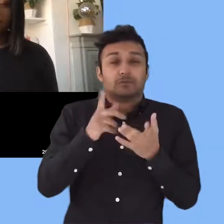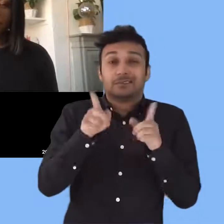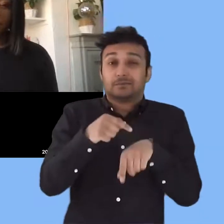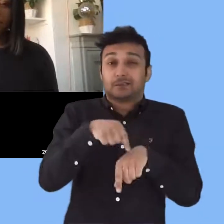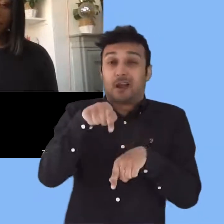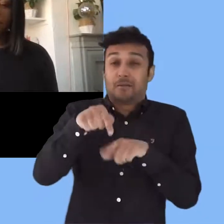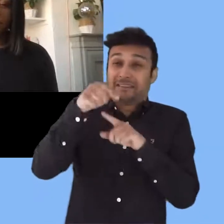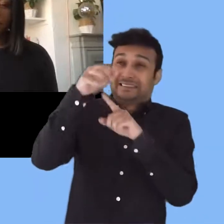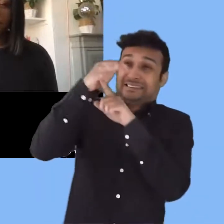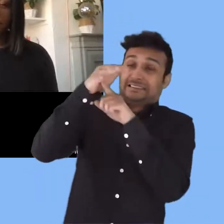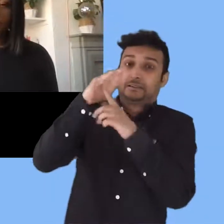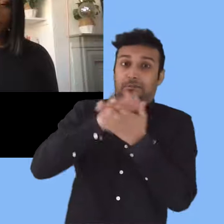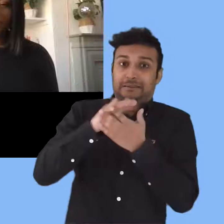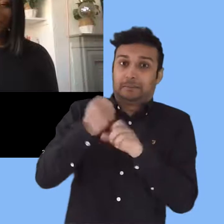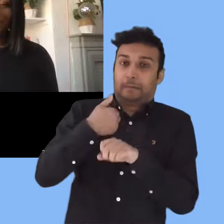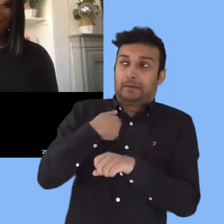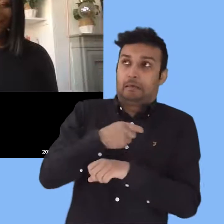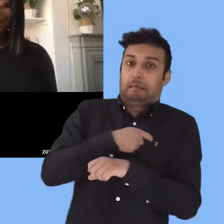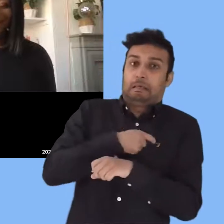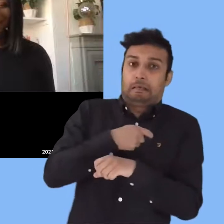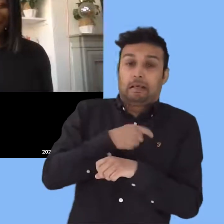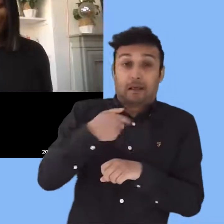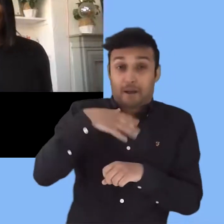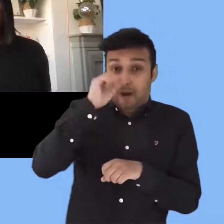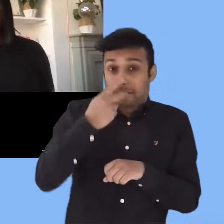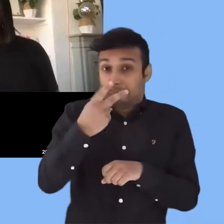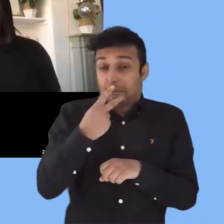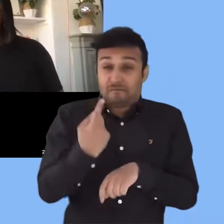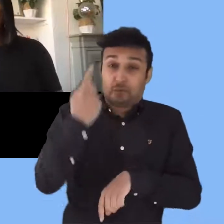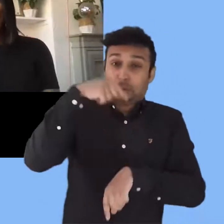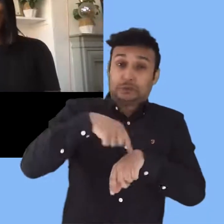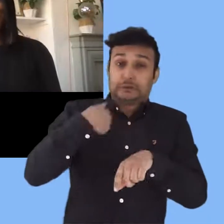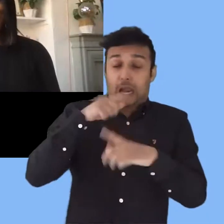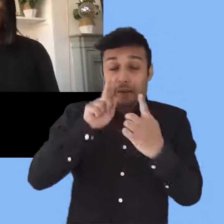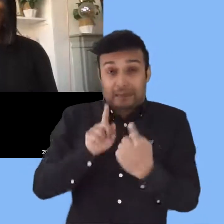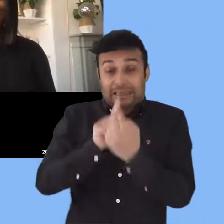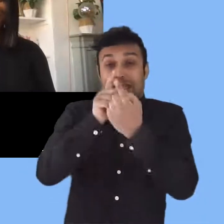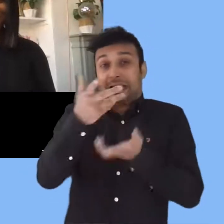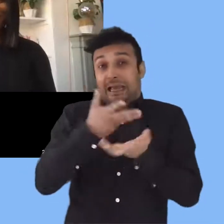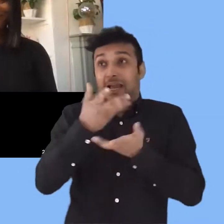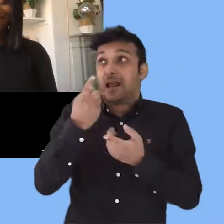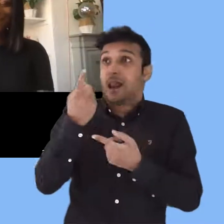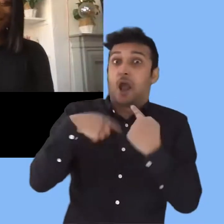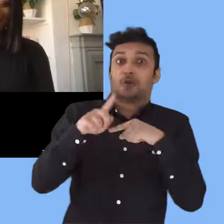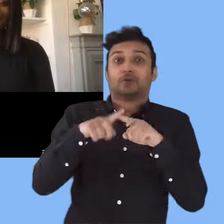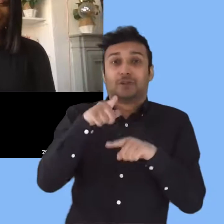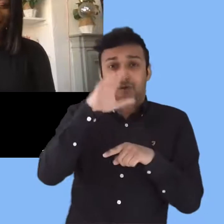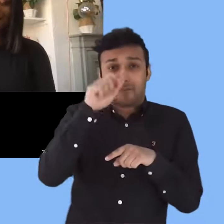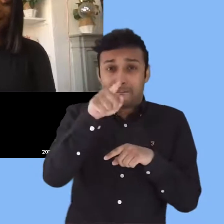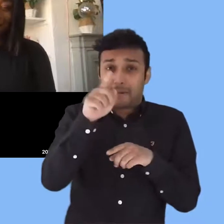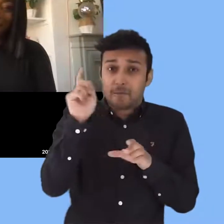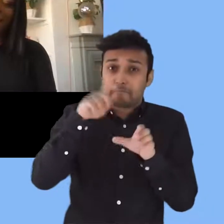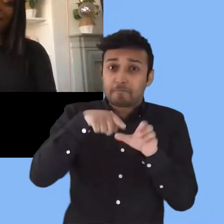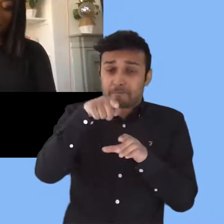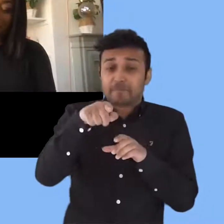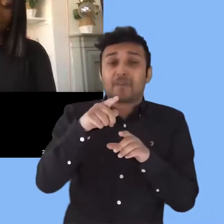conversation. And Liz, I'm remembering back to our very first conversation way back last year. Do you remember you joined us on a